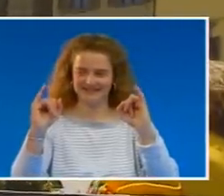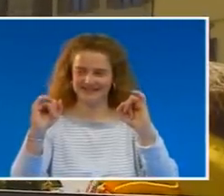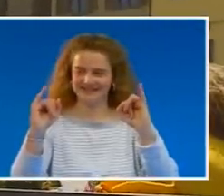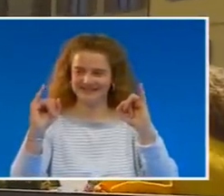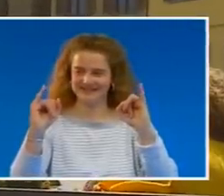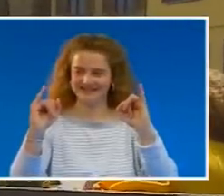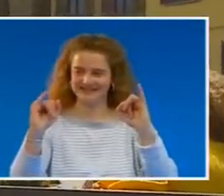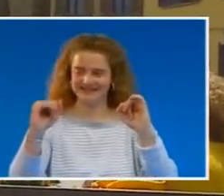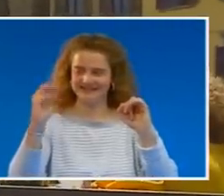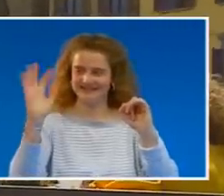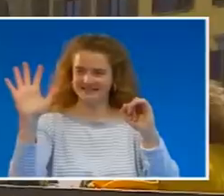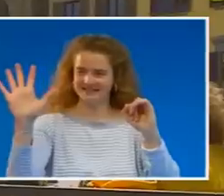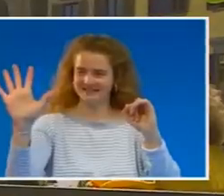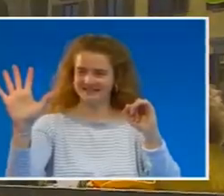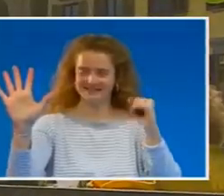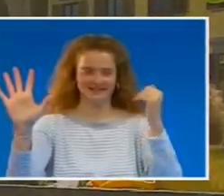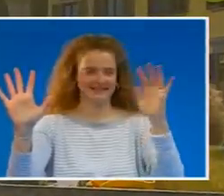how do you do?